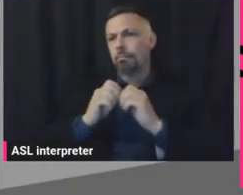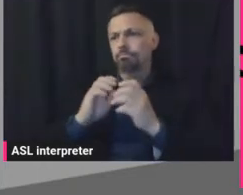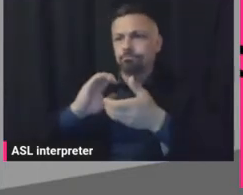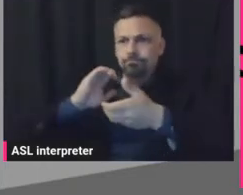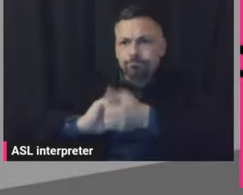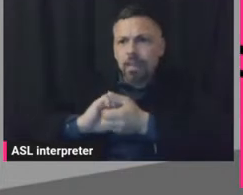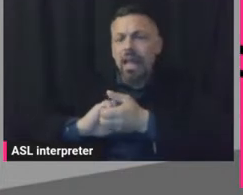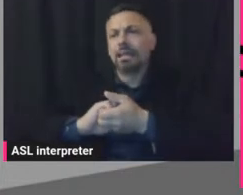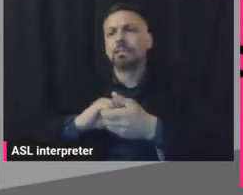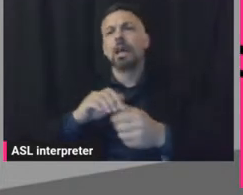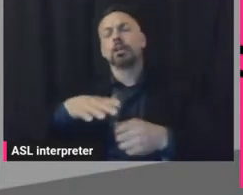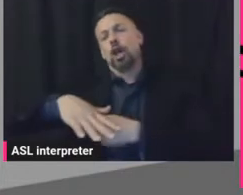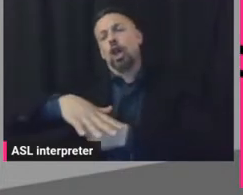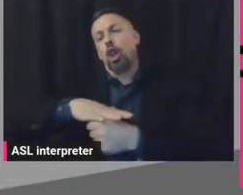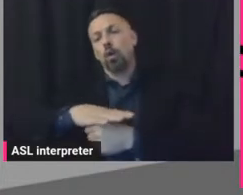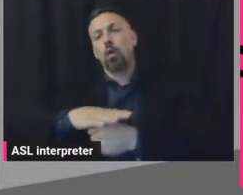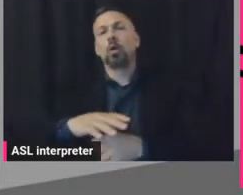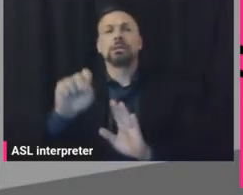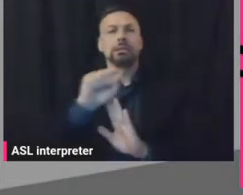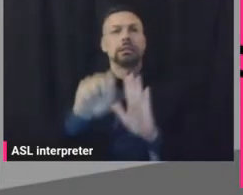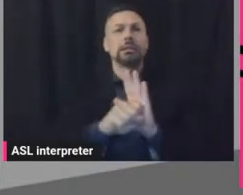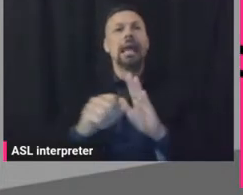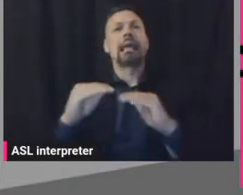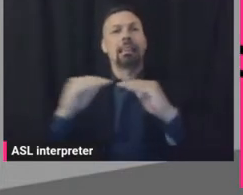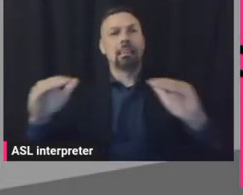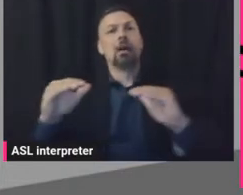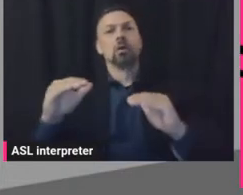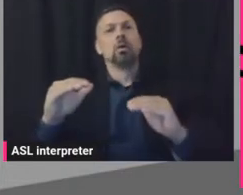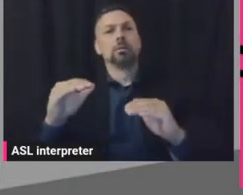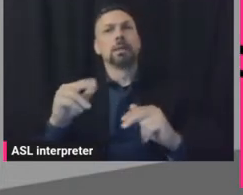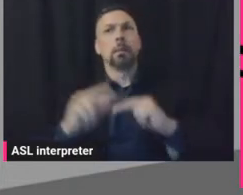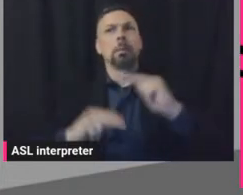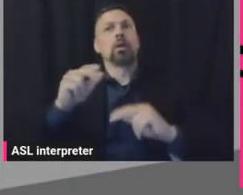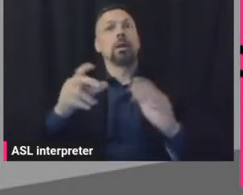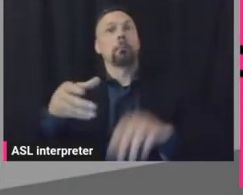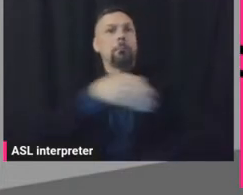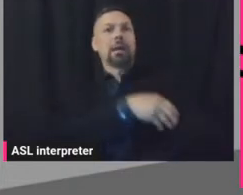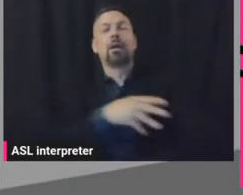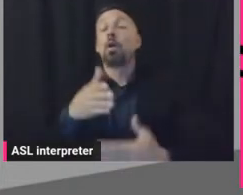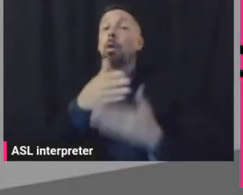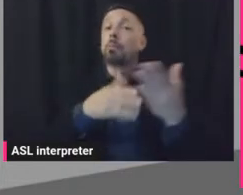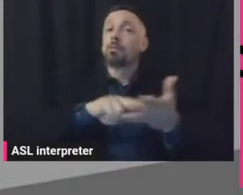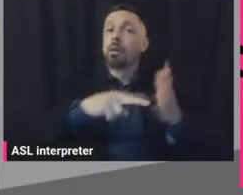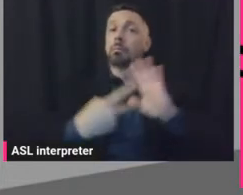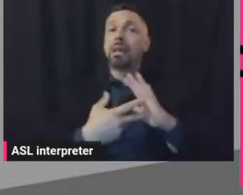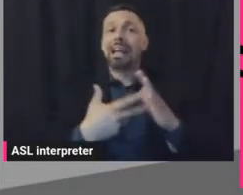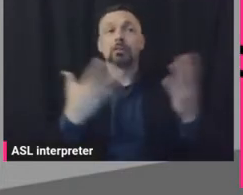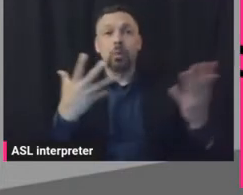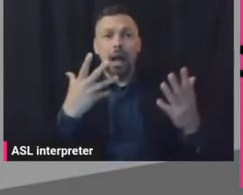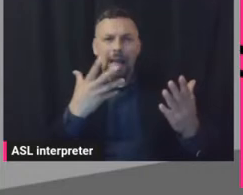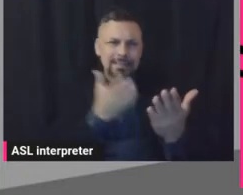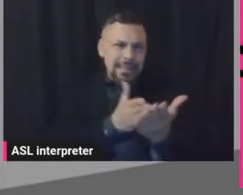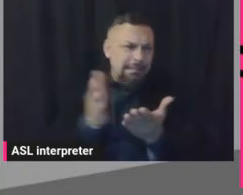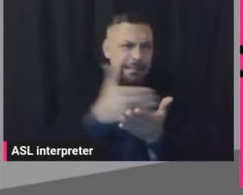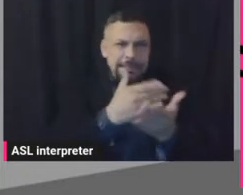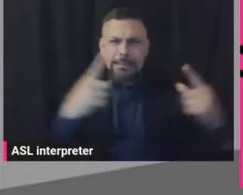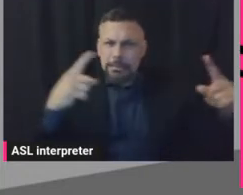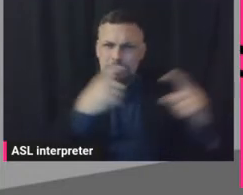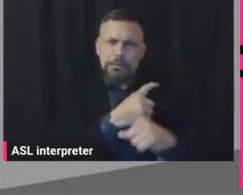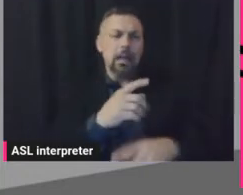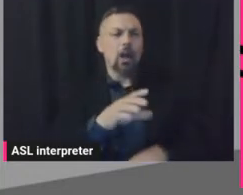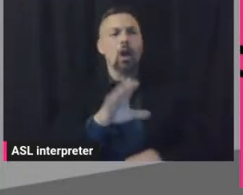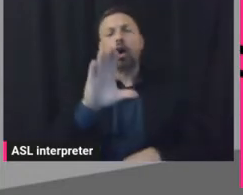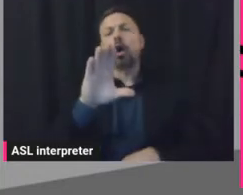at the local and state levels. Part of this means navigating all the complications of